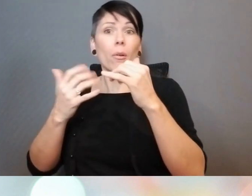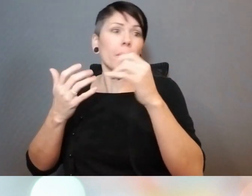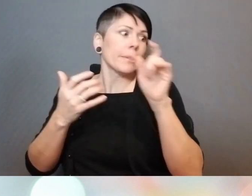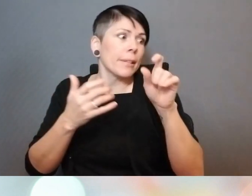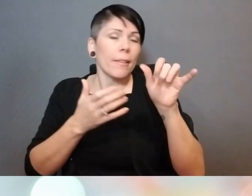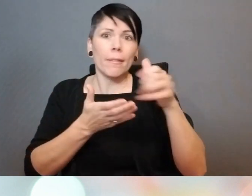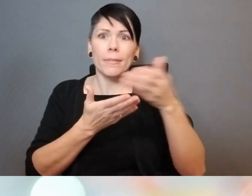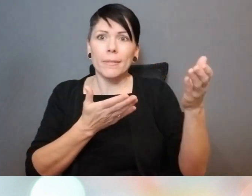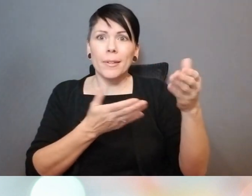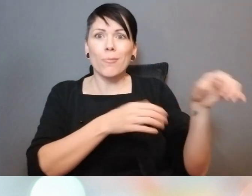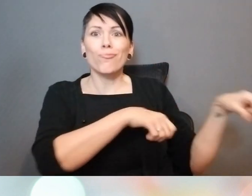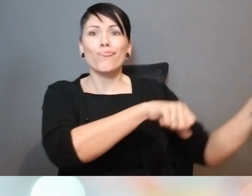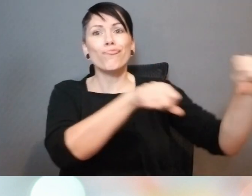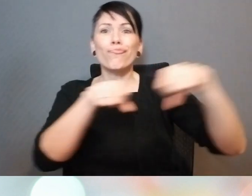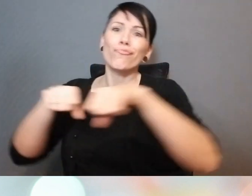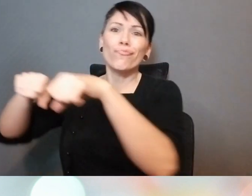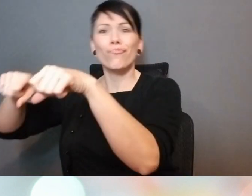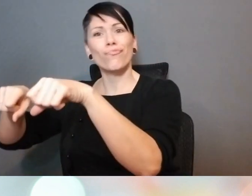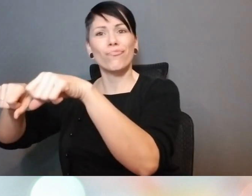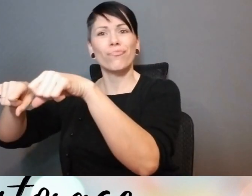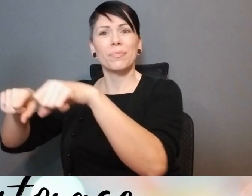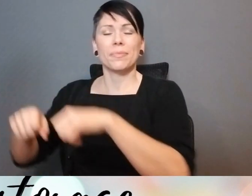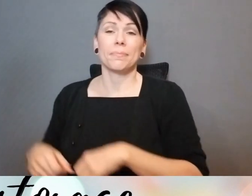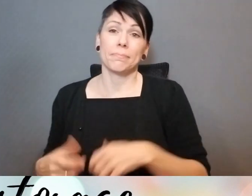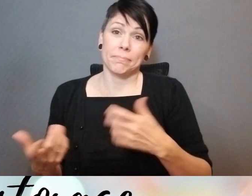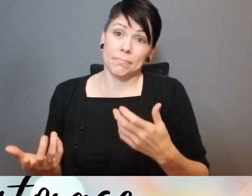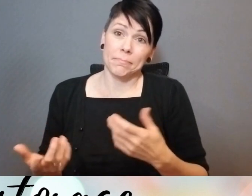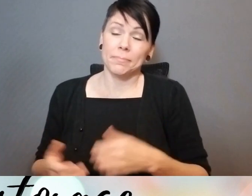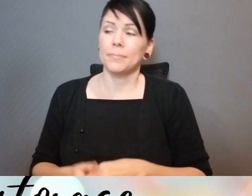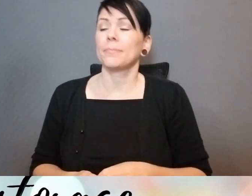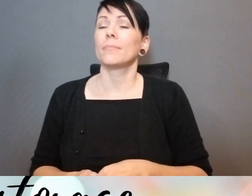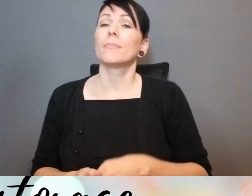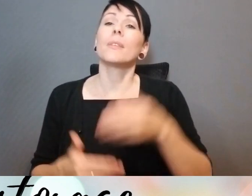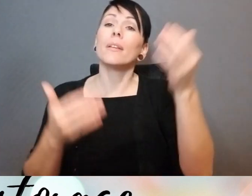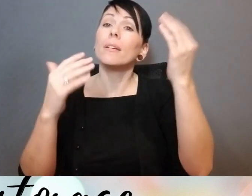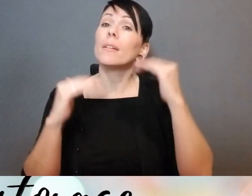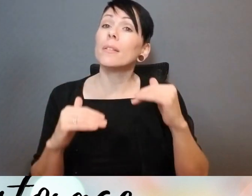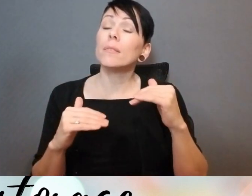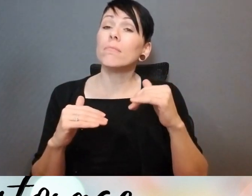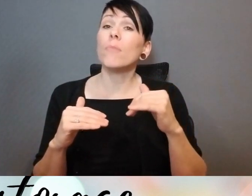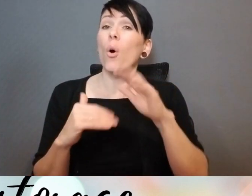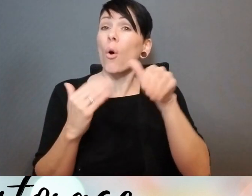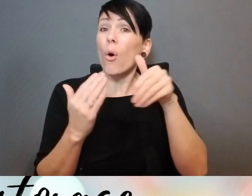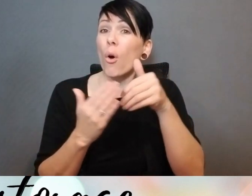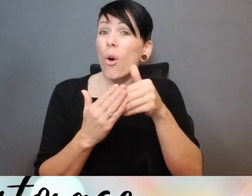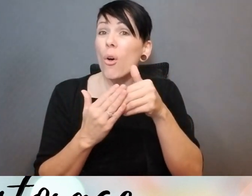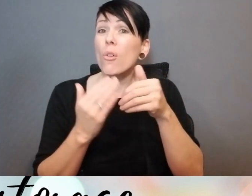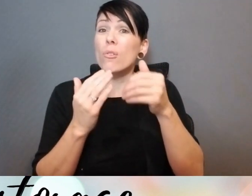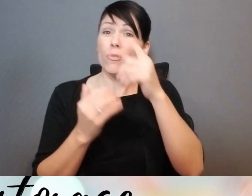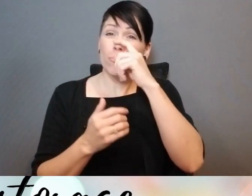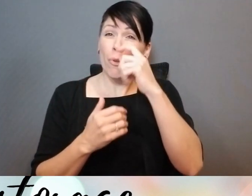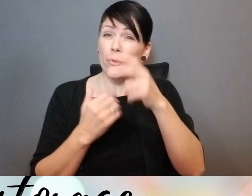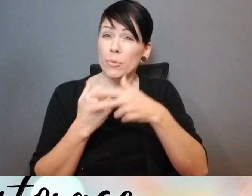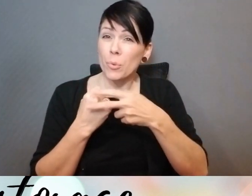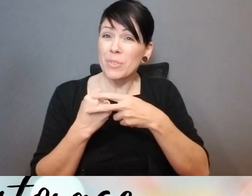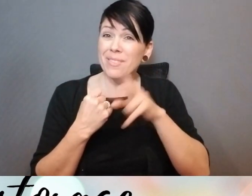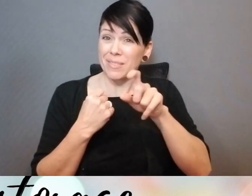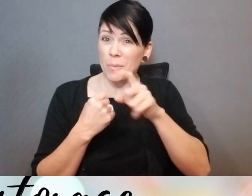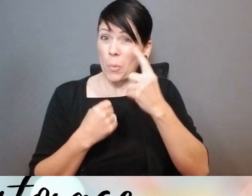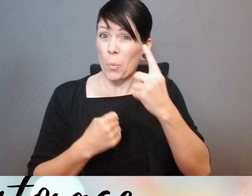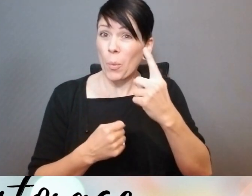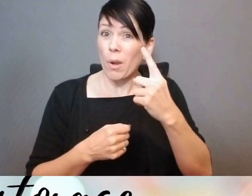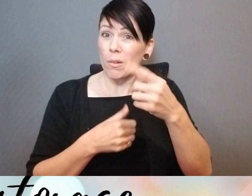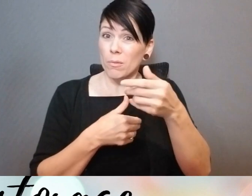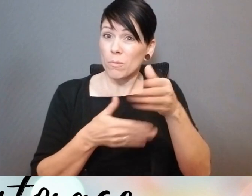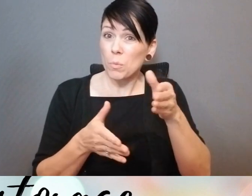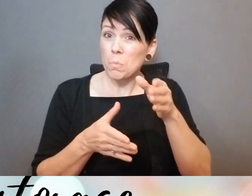back and forth. Also ask yourself, do I need all my storage in one room? If you have enough